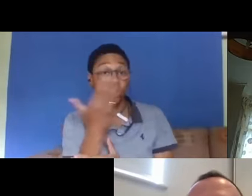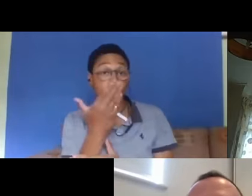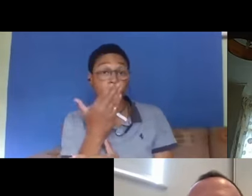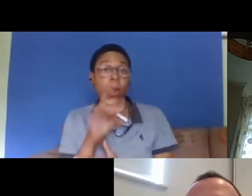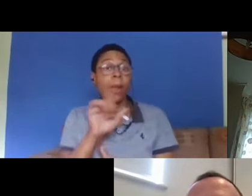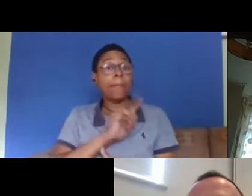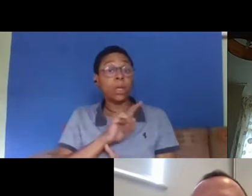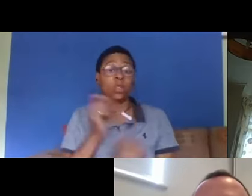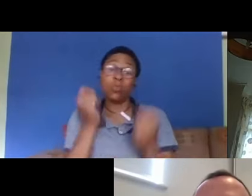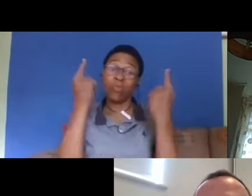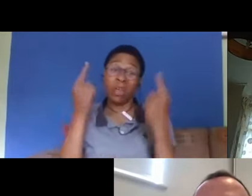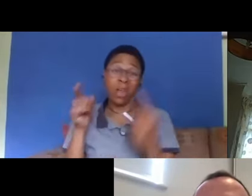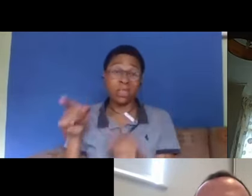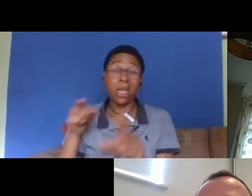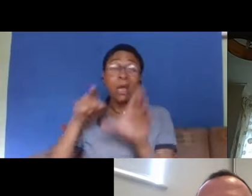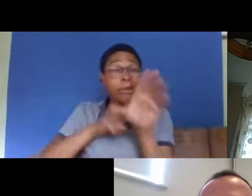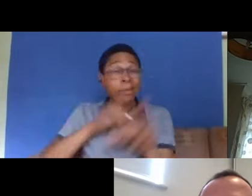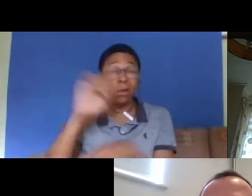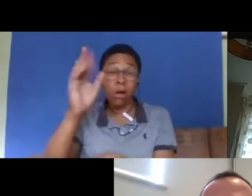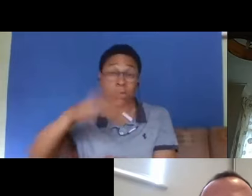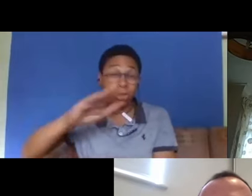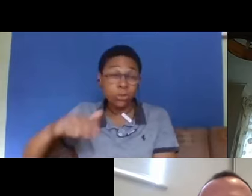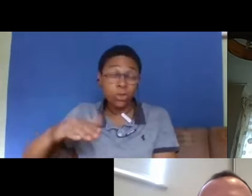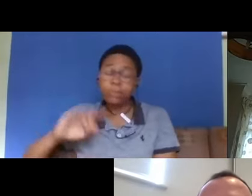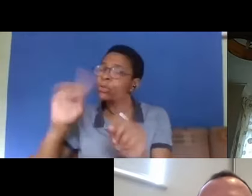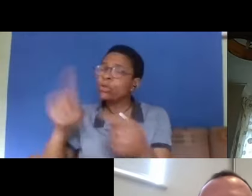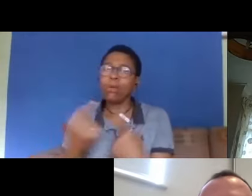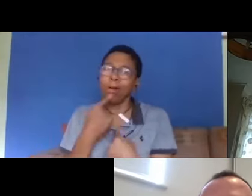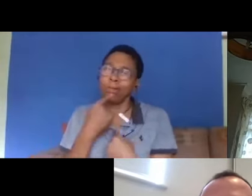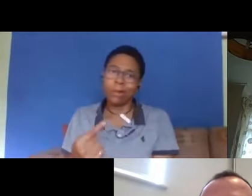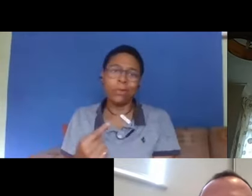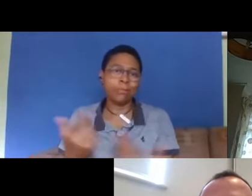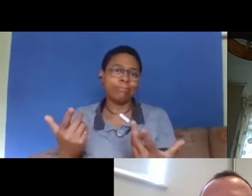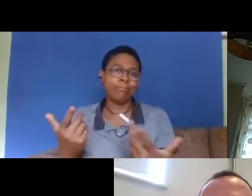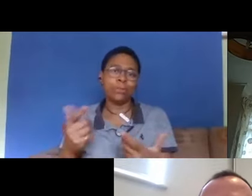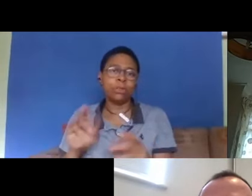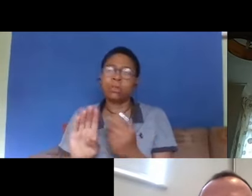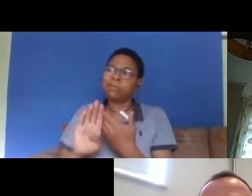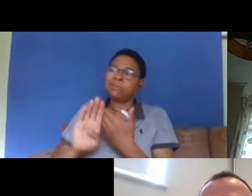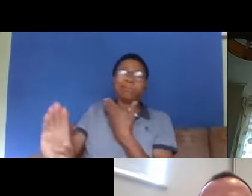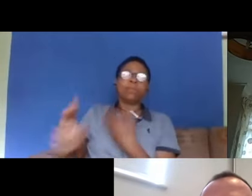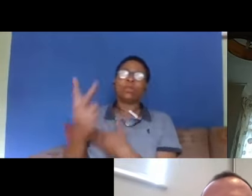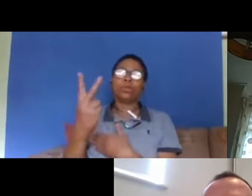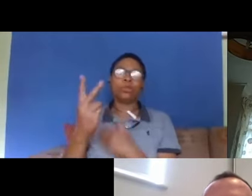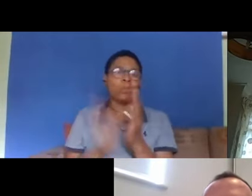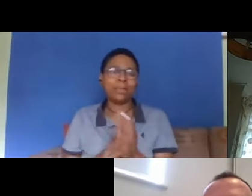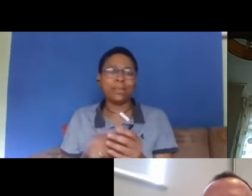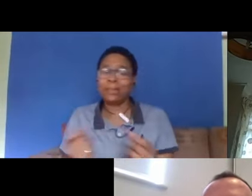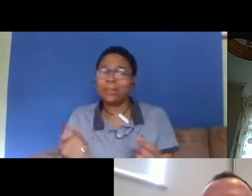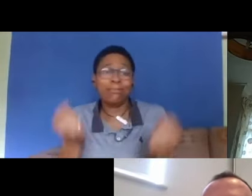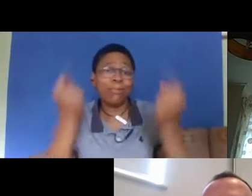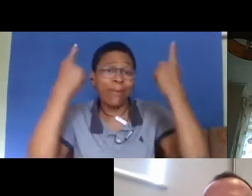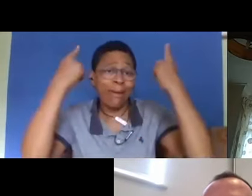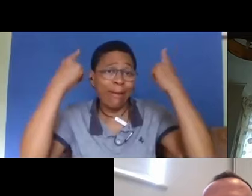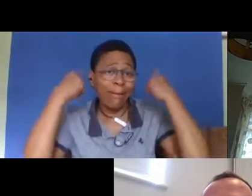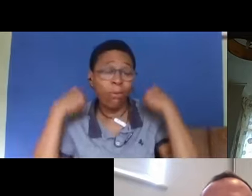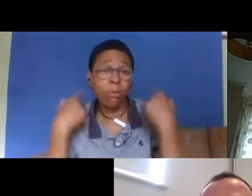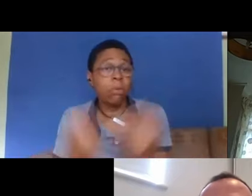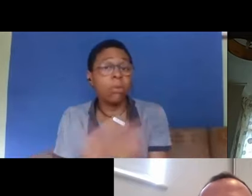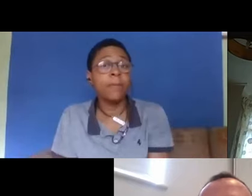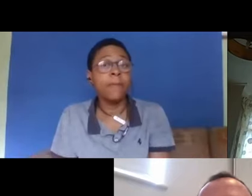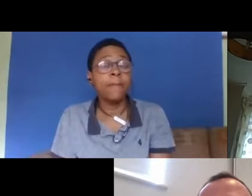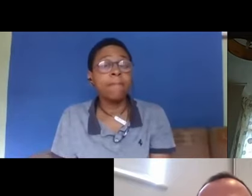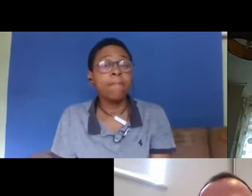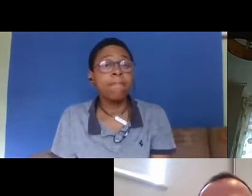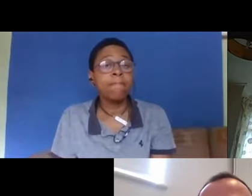that very young children aren't always able to maintain social distance. So they keep